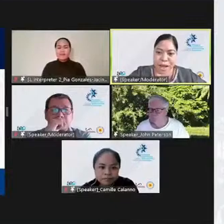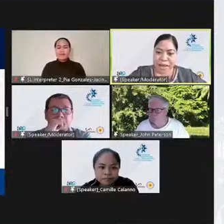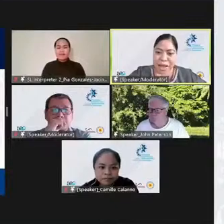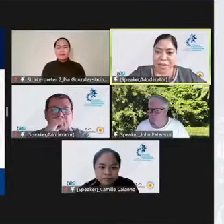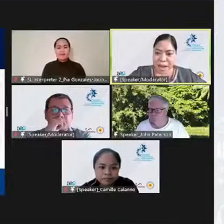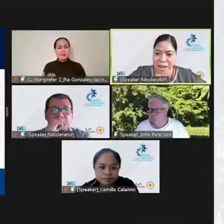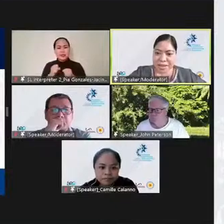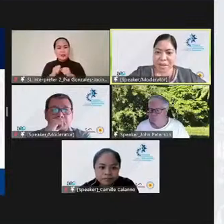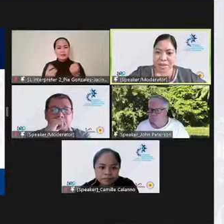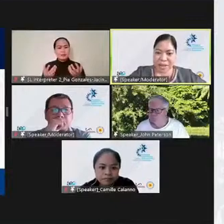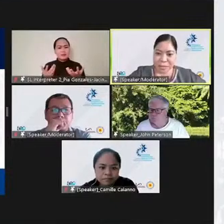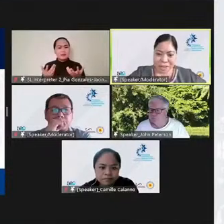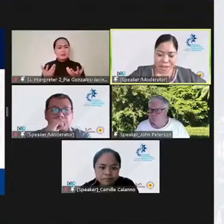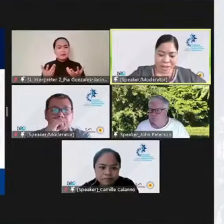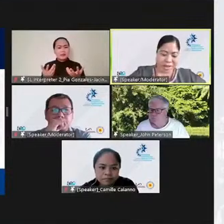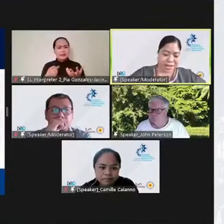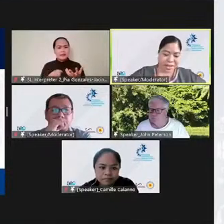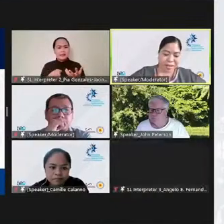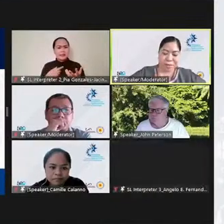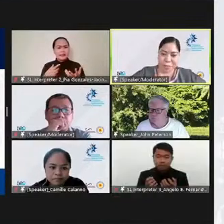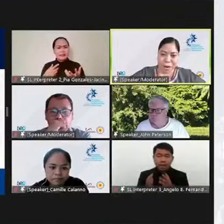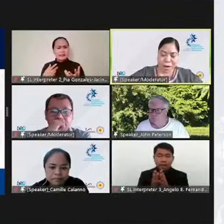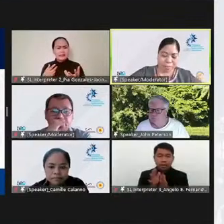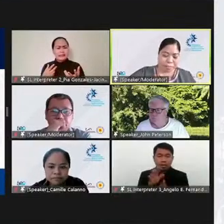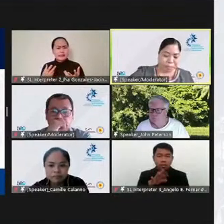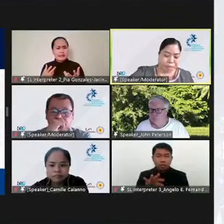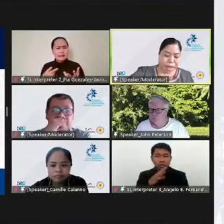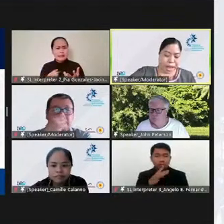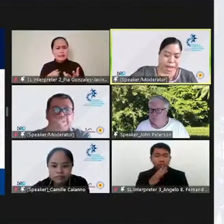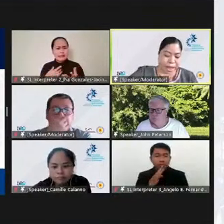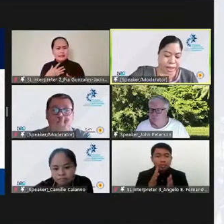So I'd like to ask all the speakers,